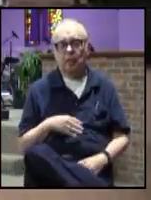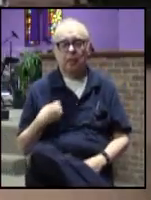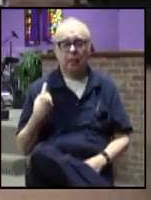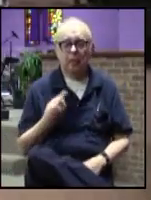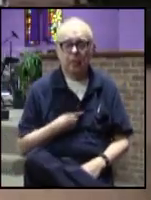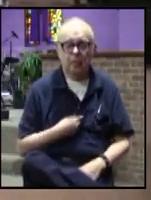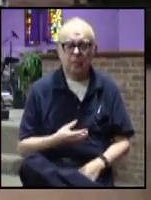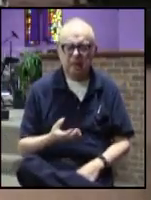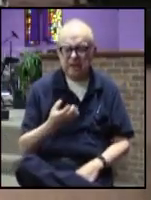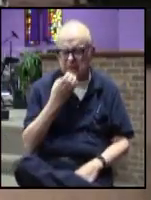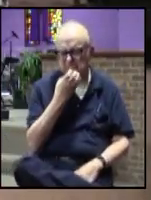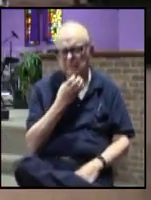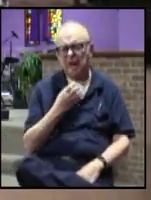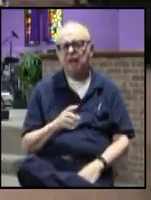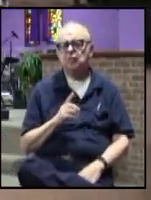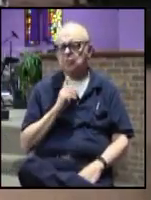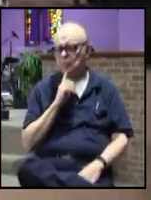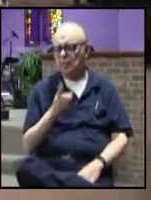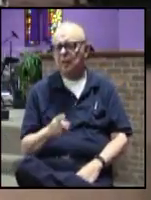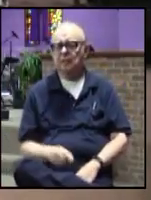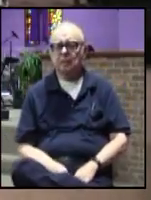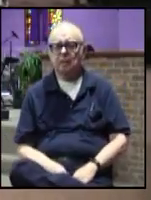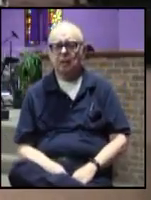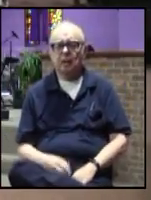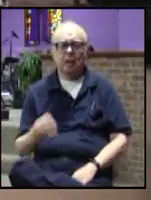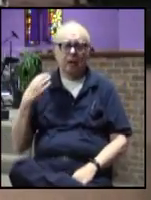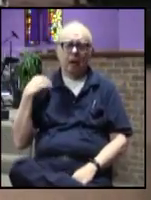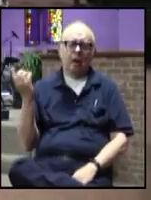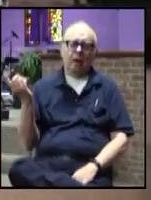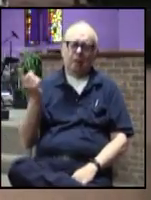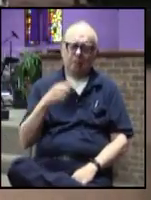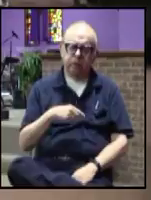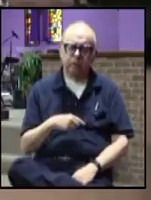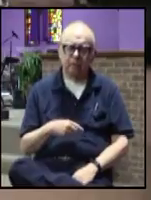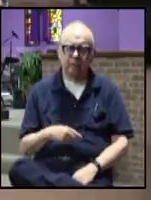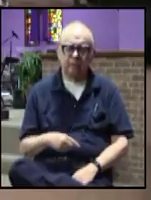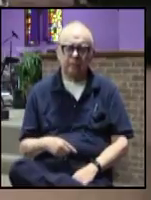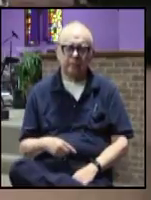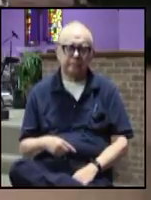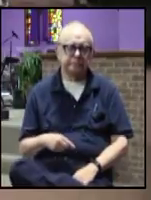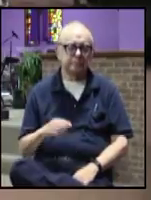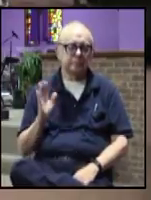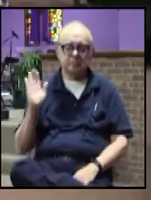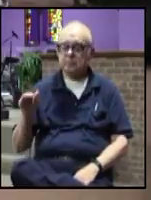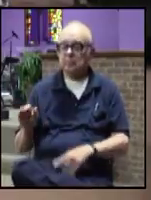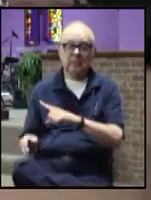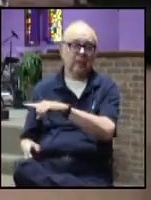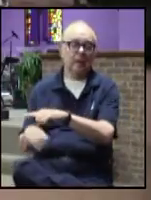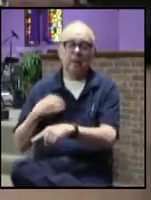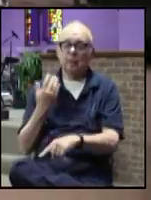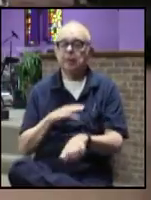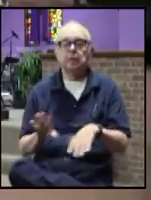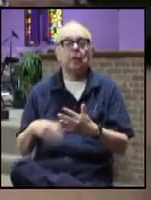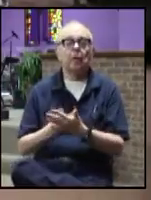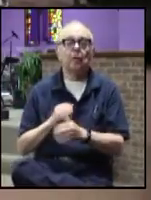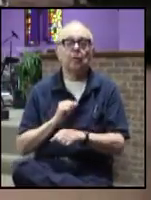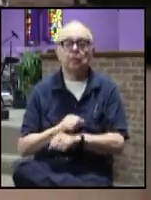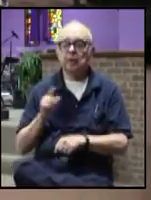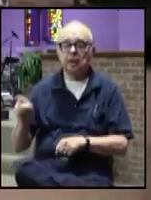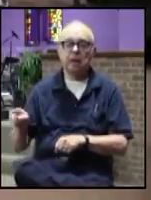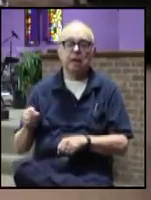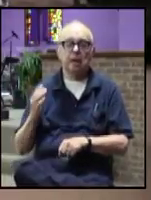don't we get ticked off. The boss comes around and pats them on the back, and who did all the